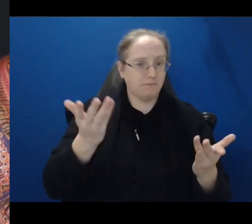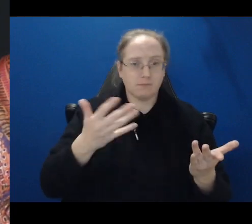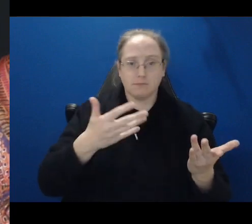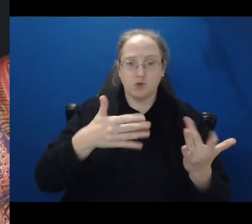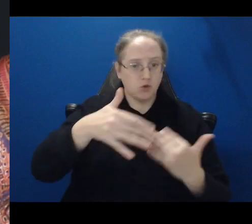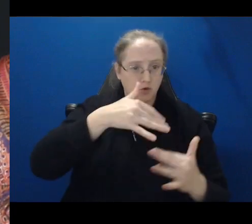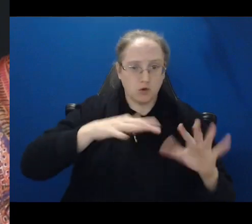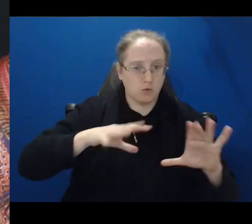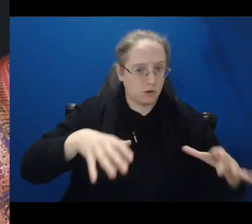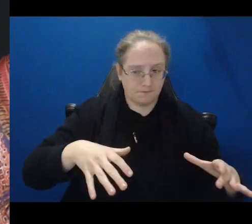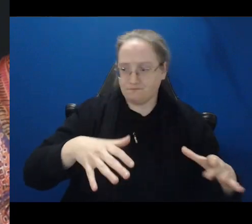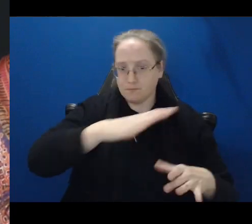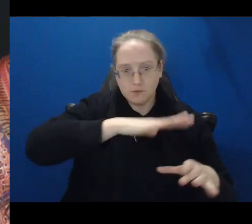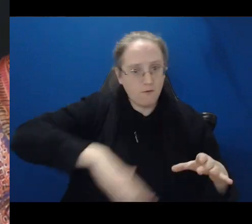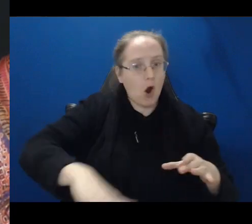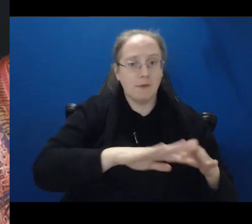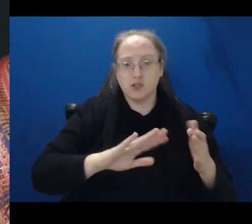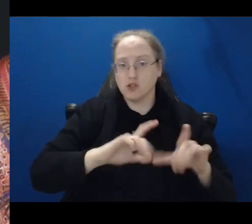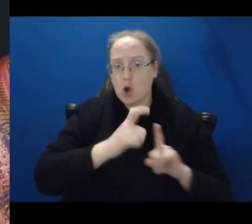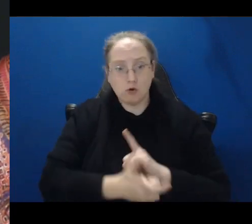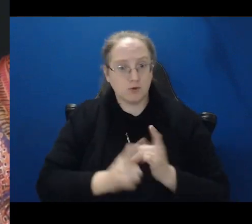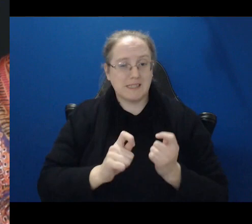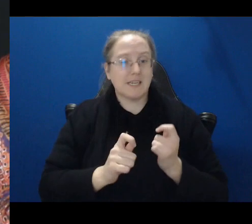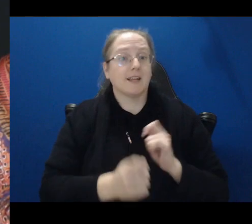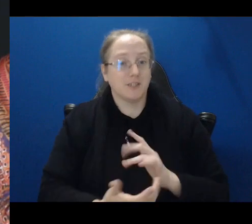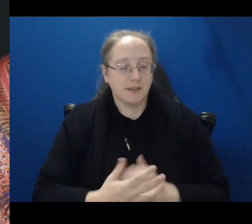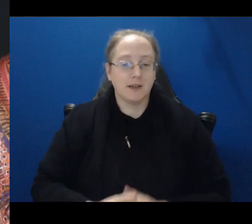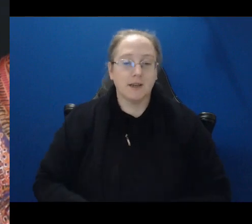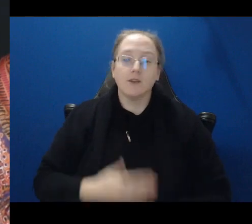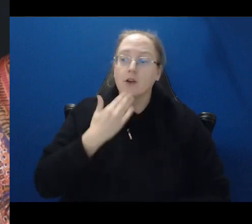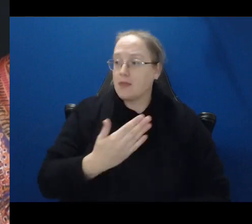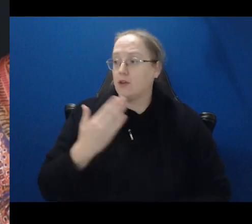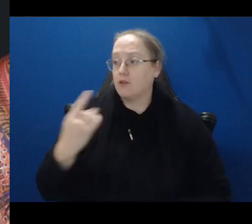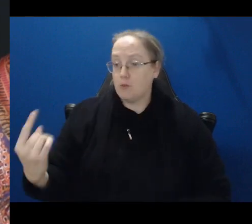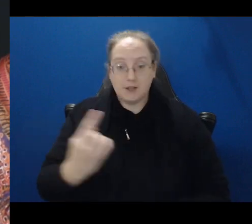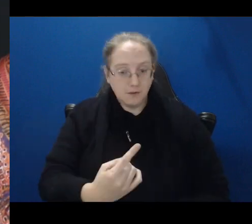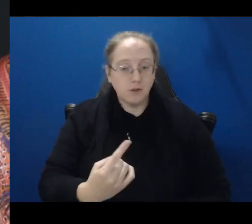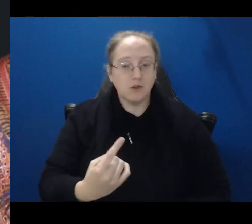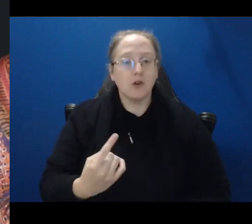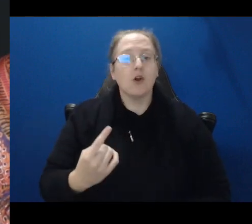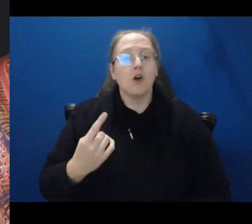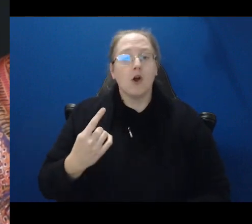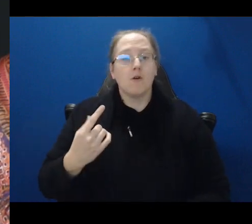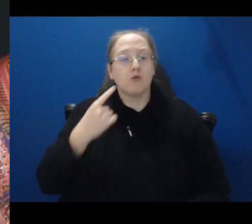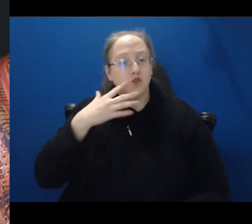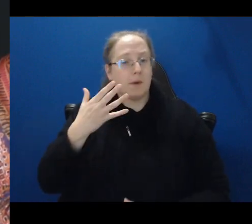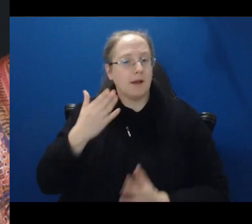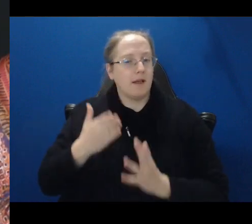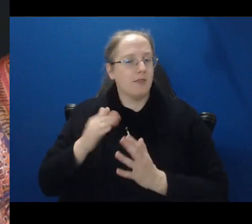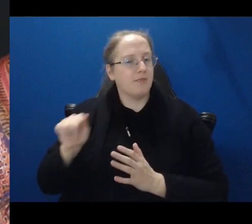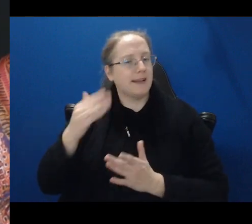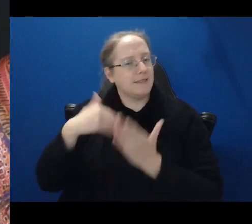more broadly. So thank you to you both for, drawing these kind of lesser known histories, these memories,